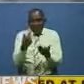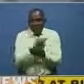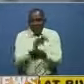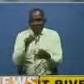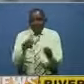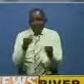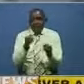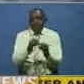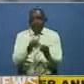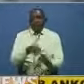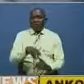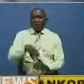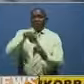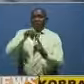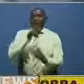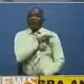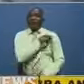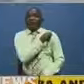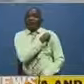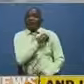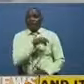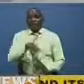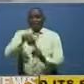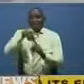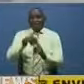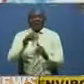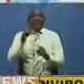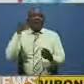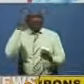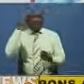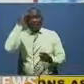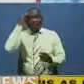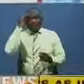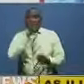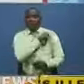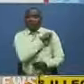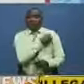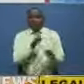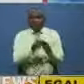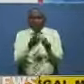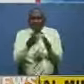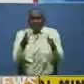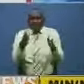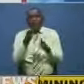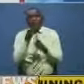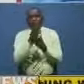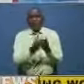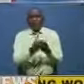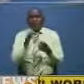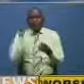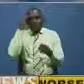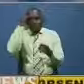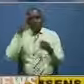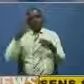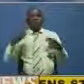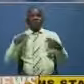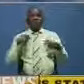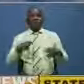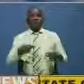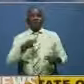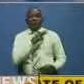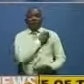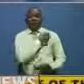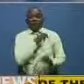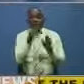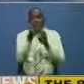needs more special hospitals, especially psychiatric facilities, as well as the expansion of some existing ones. The Agenda